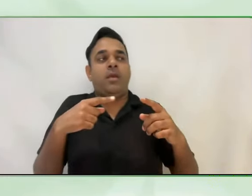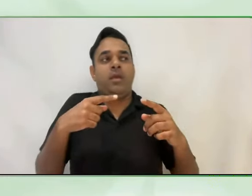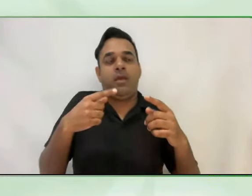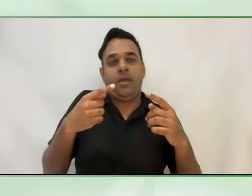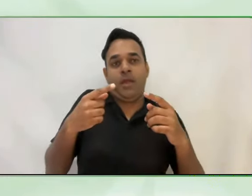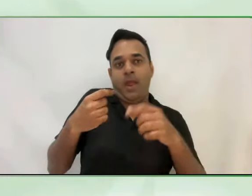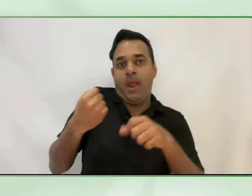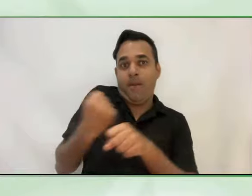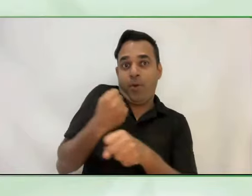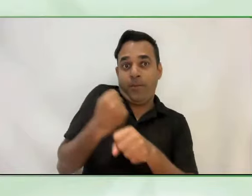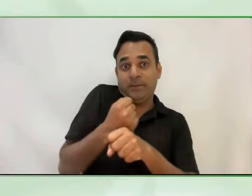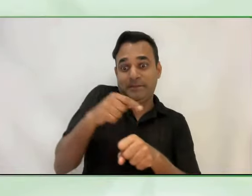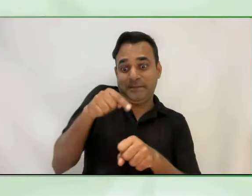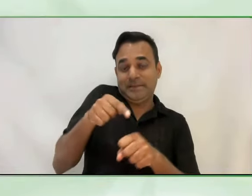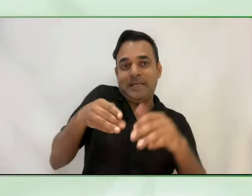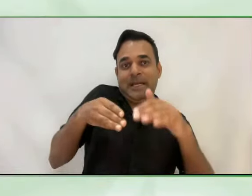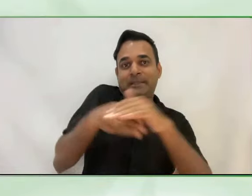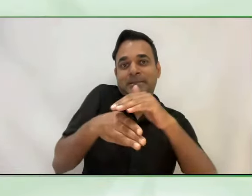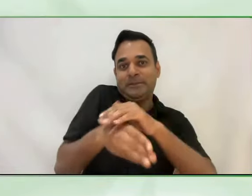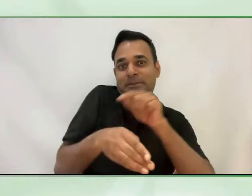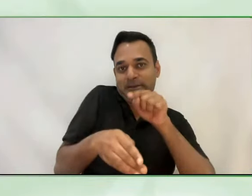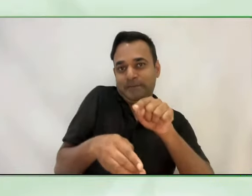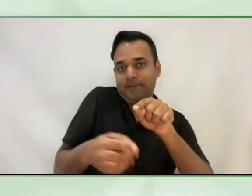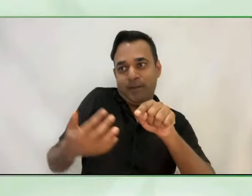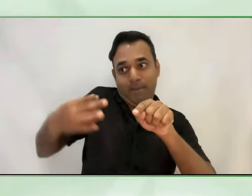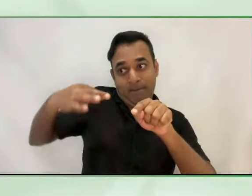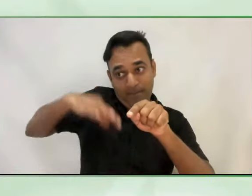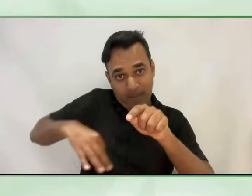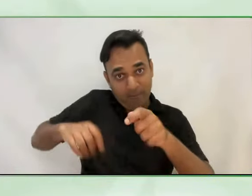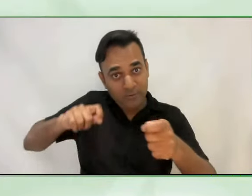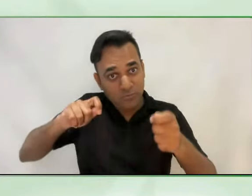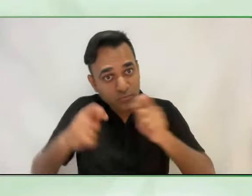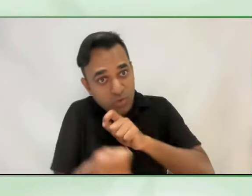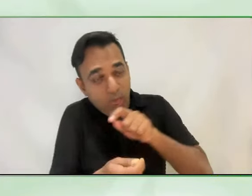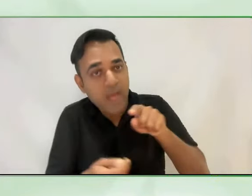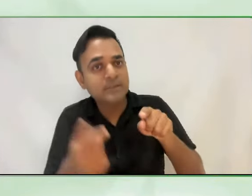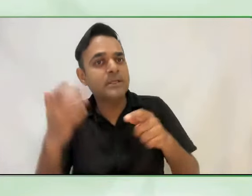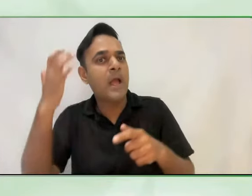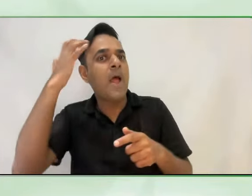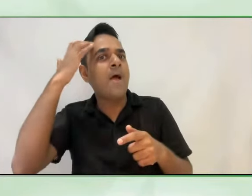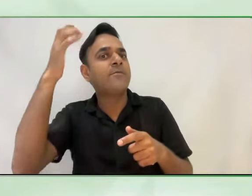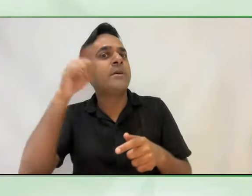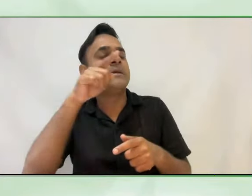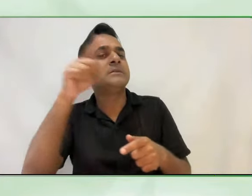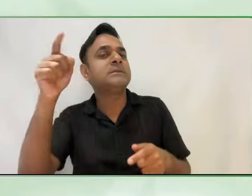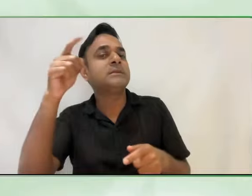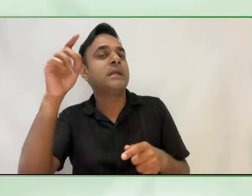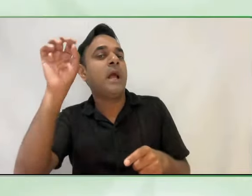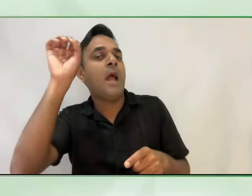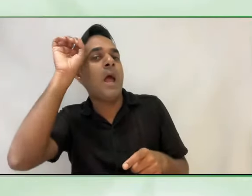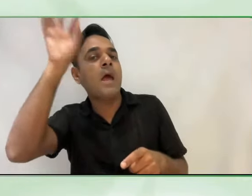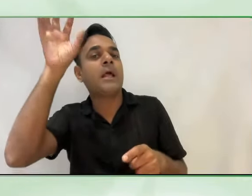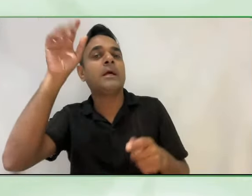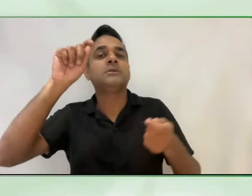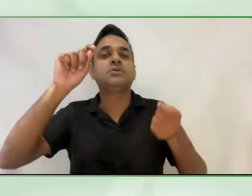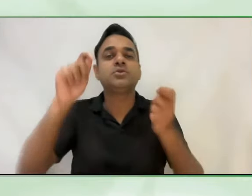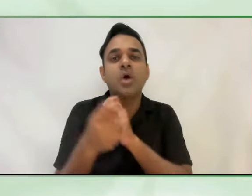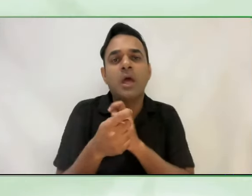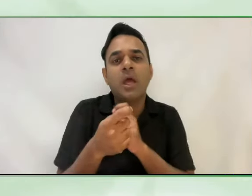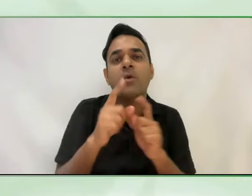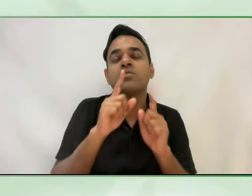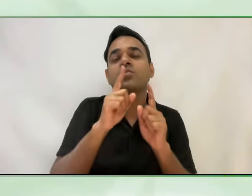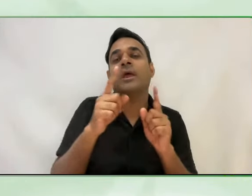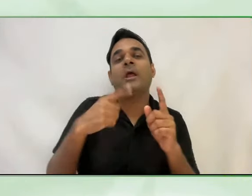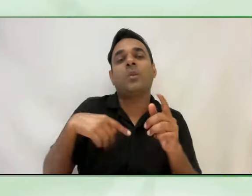doing supported employment schemes as well. And that's not all autistic people that approach is not right for all autistic people,